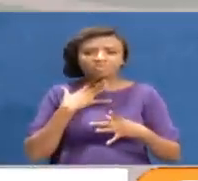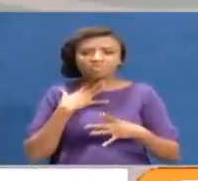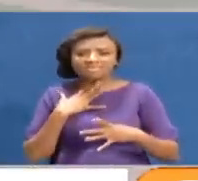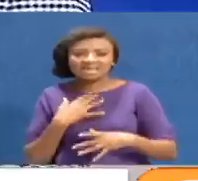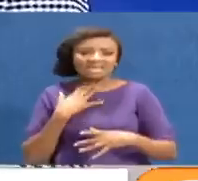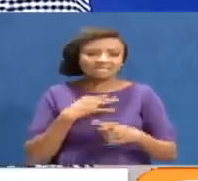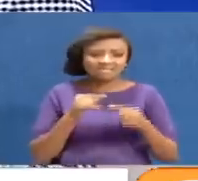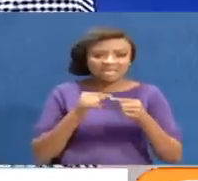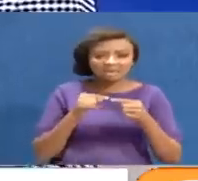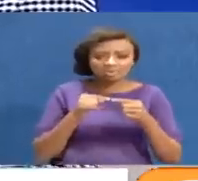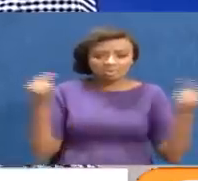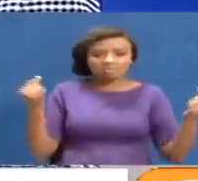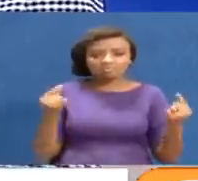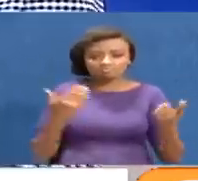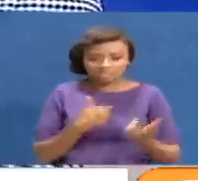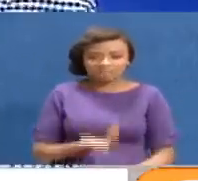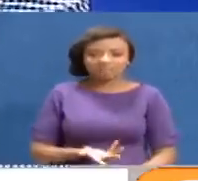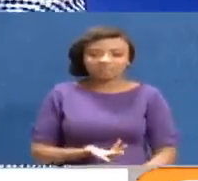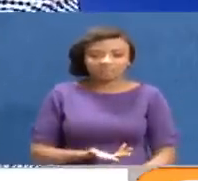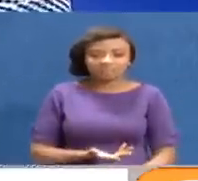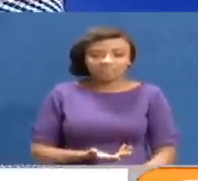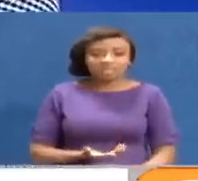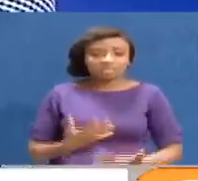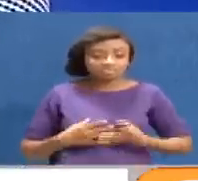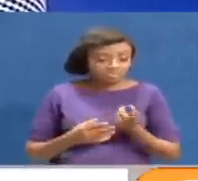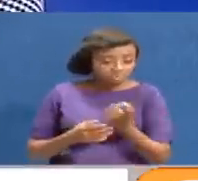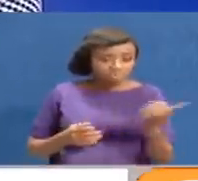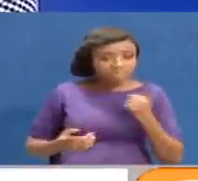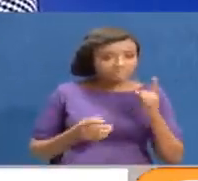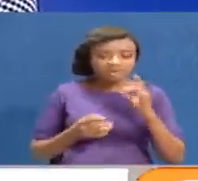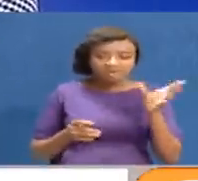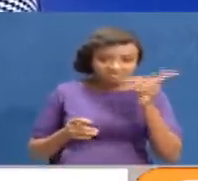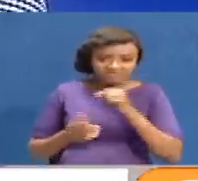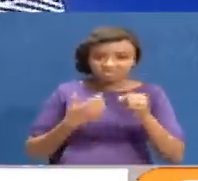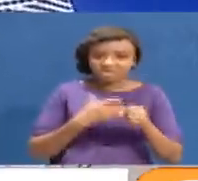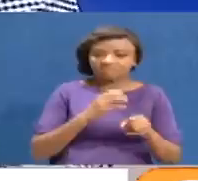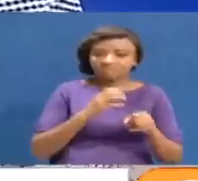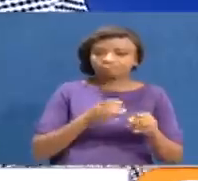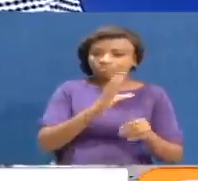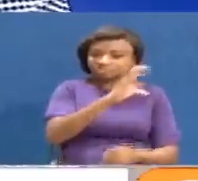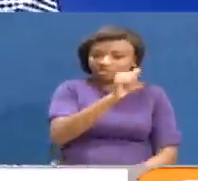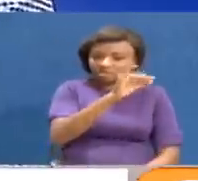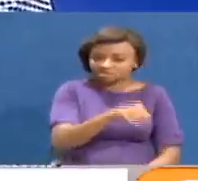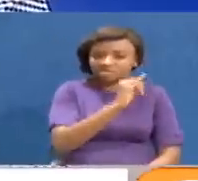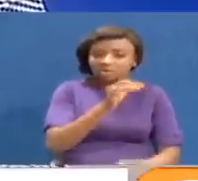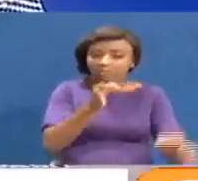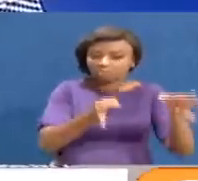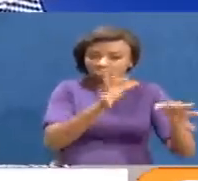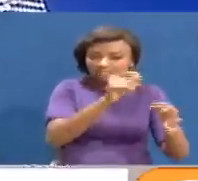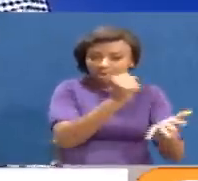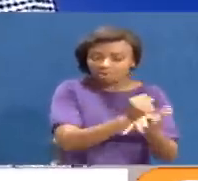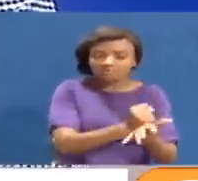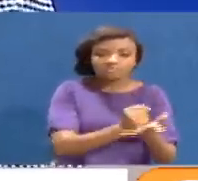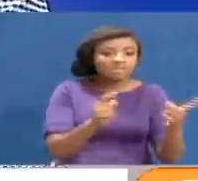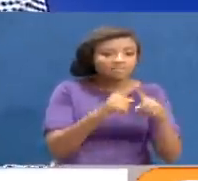interest, and it's the people themselves who are demanding, who are saying, we have an office of the ombudsman. Yeah. So when people feel their cases have been delayed in